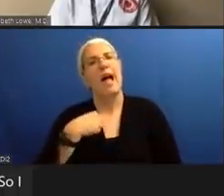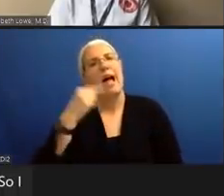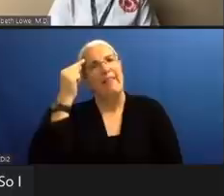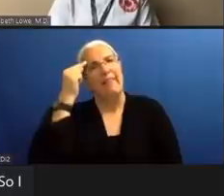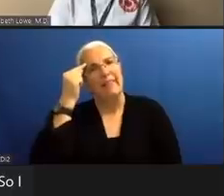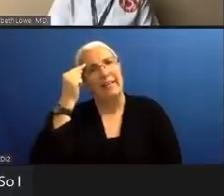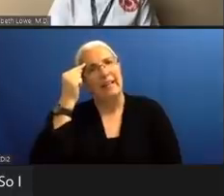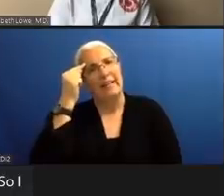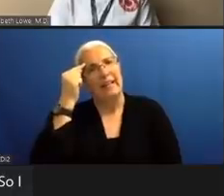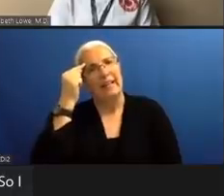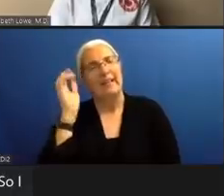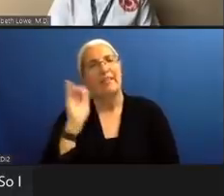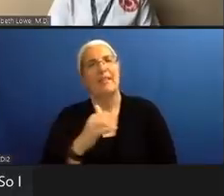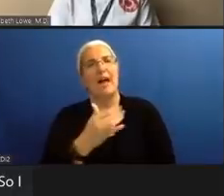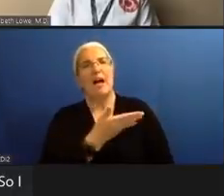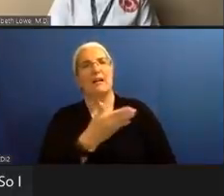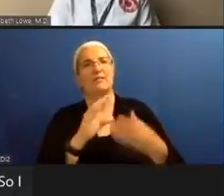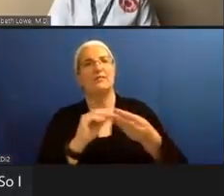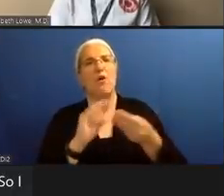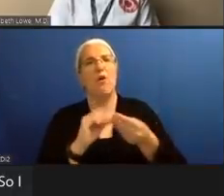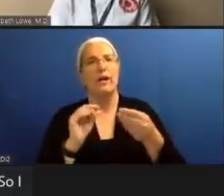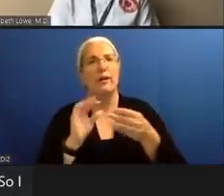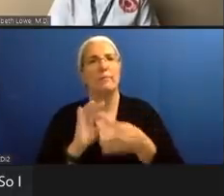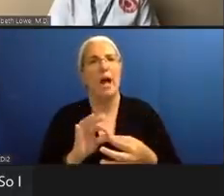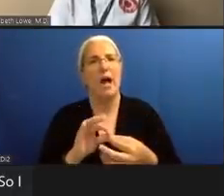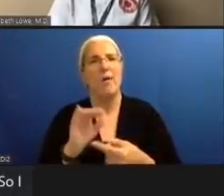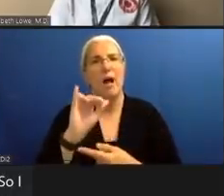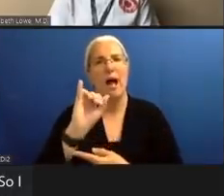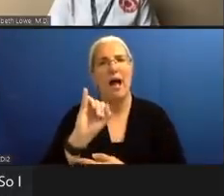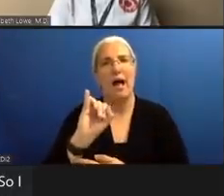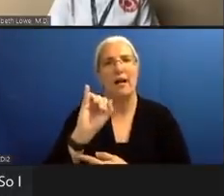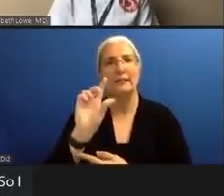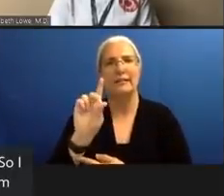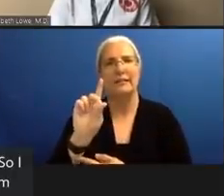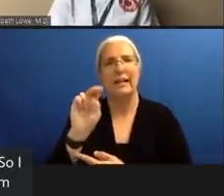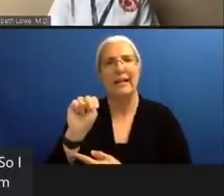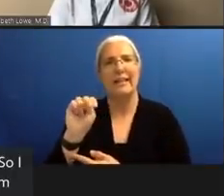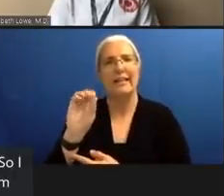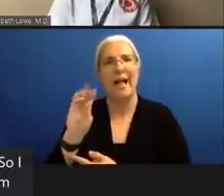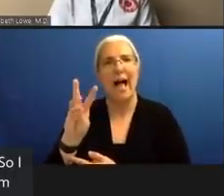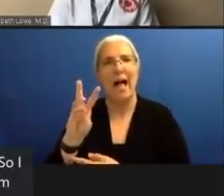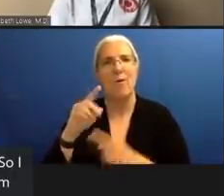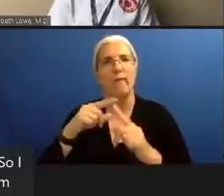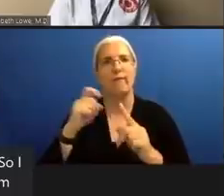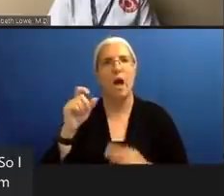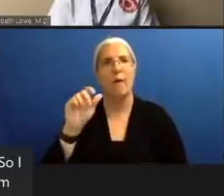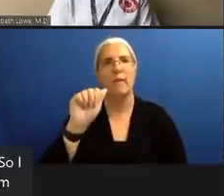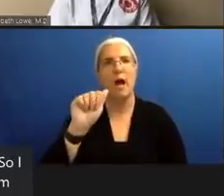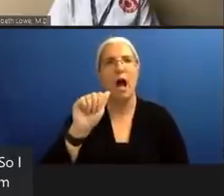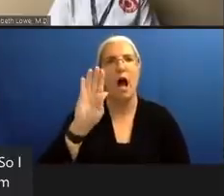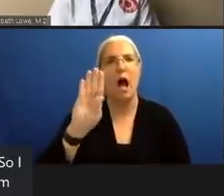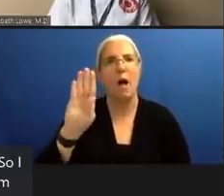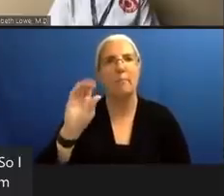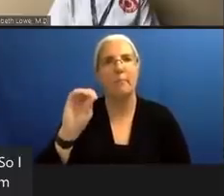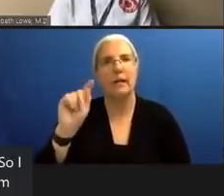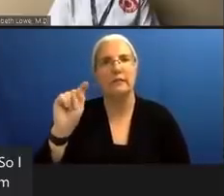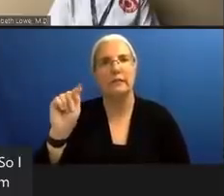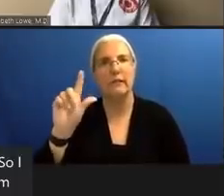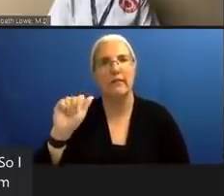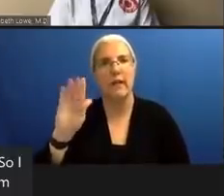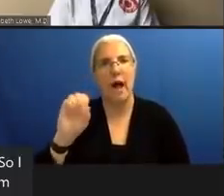the ID Now from Abbott. It's a 15-minute test. Unfortunately,